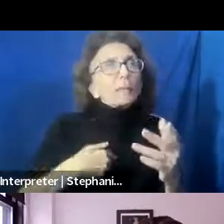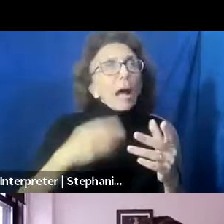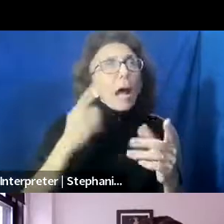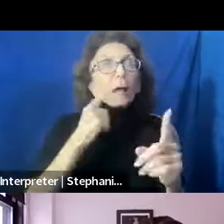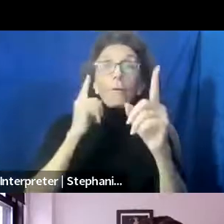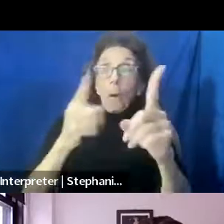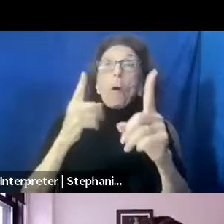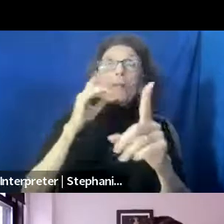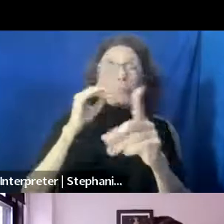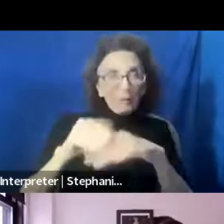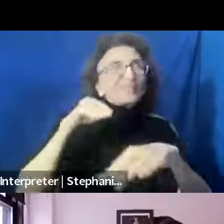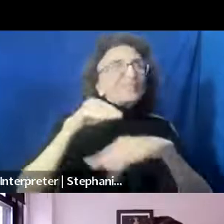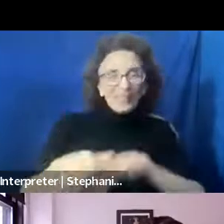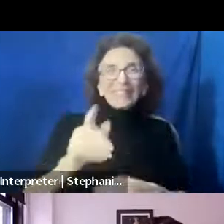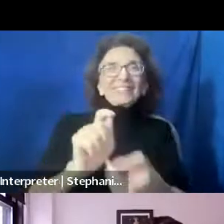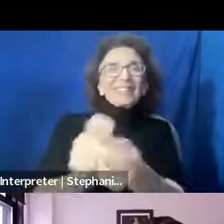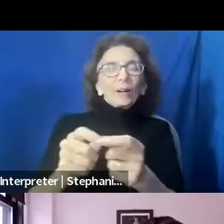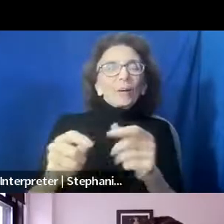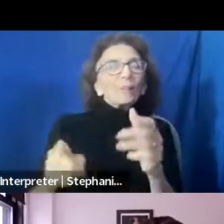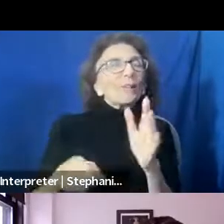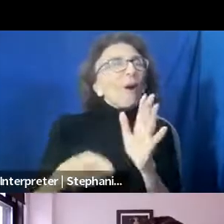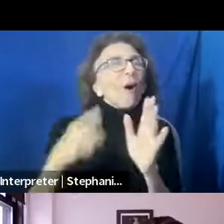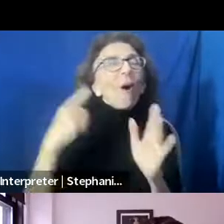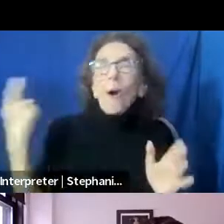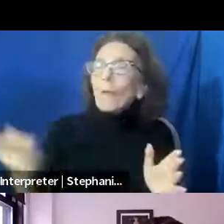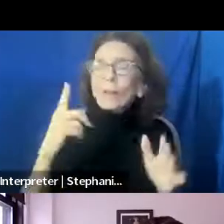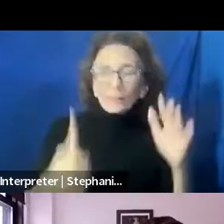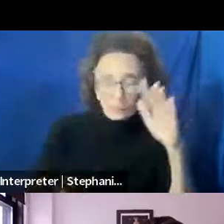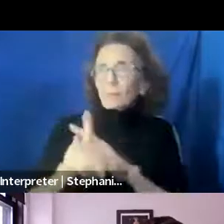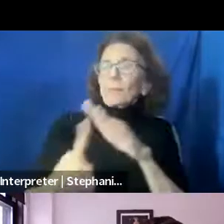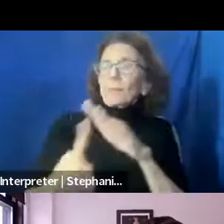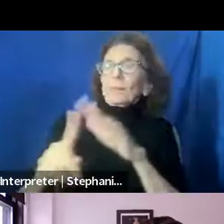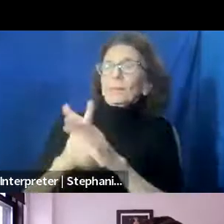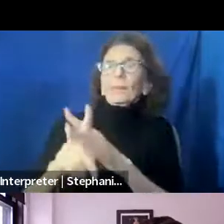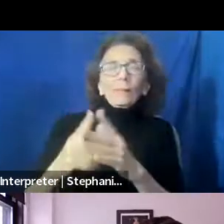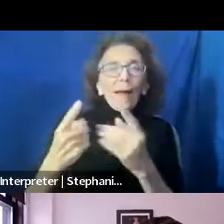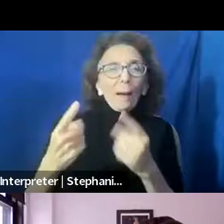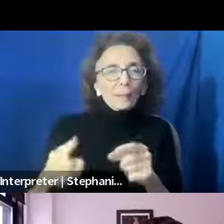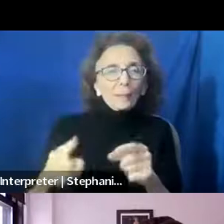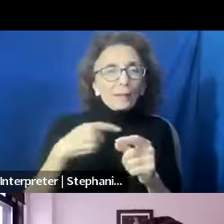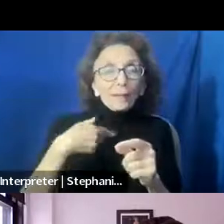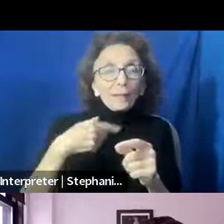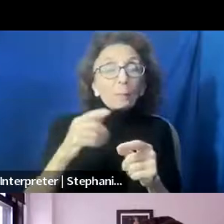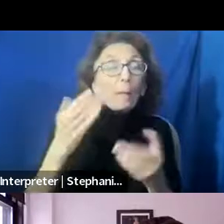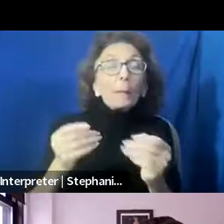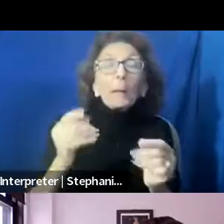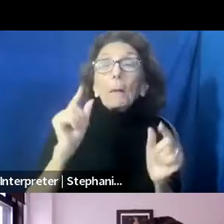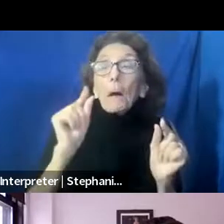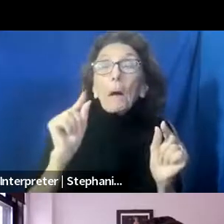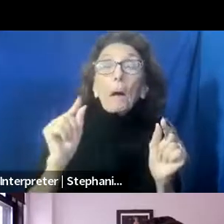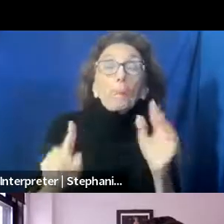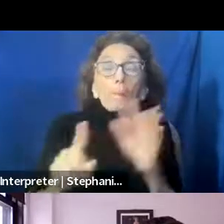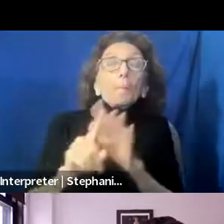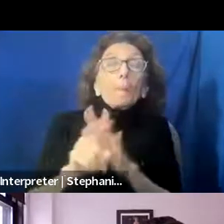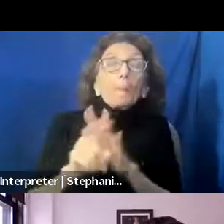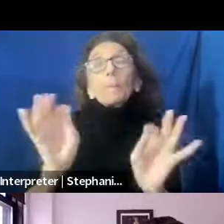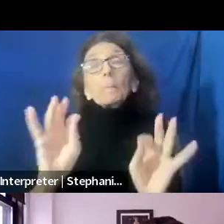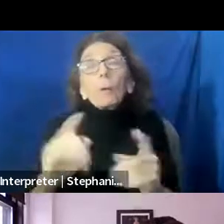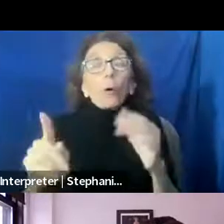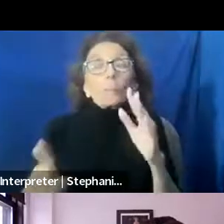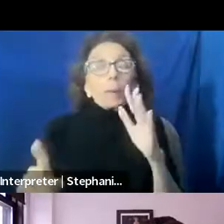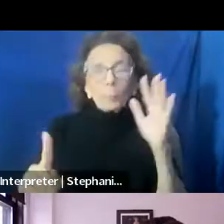are always, however minor, unintended other impacts. And so I'm curious to hear both about successes and challenges that you